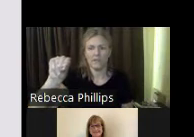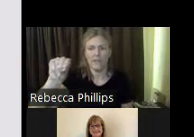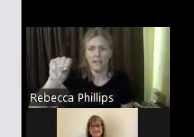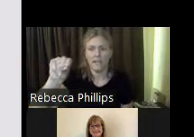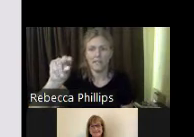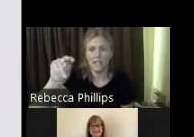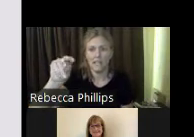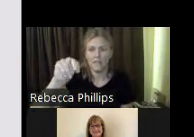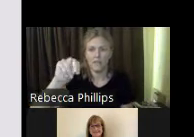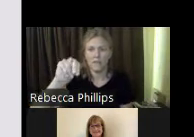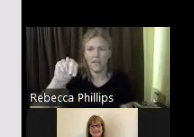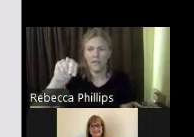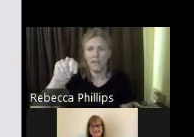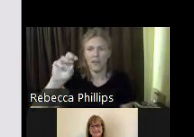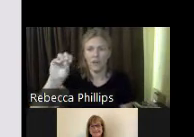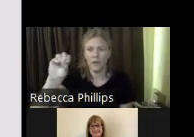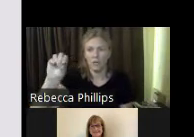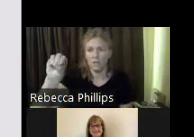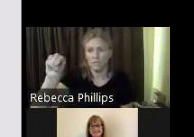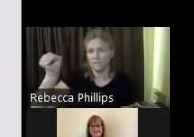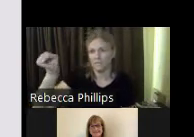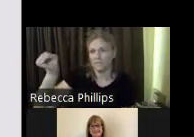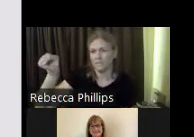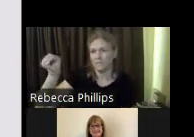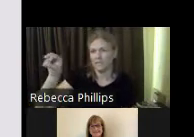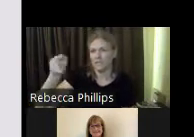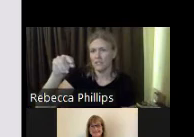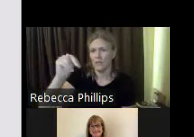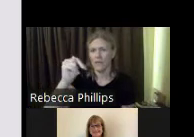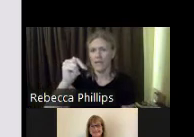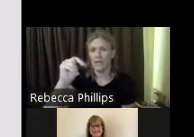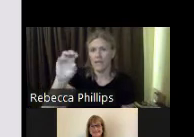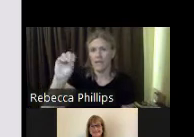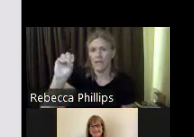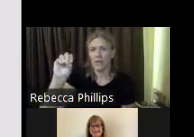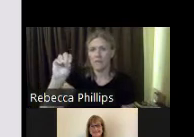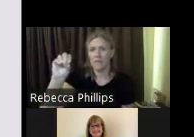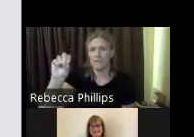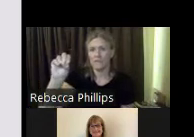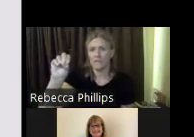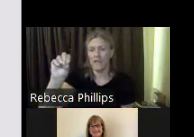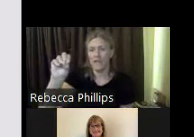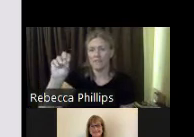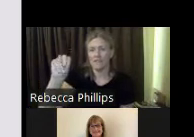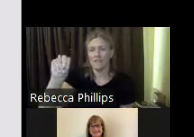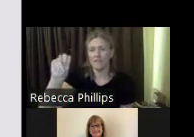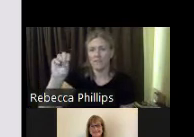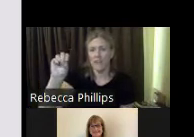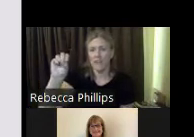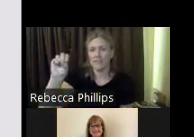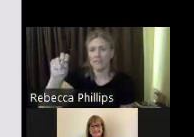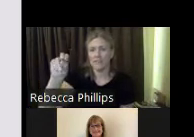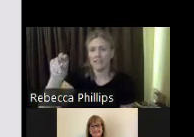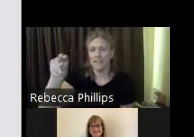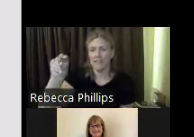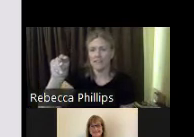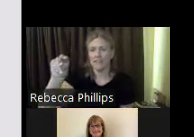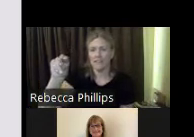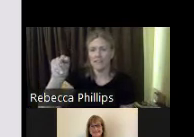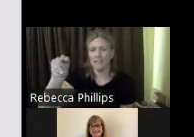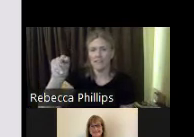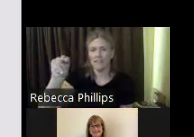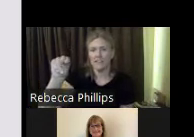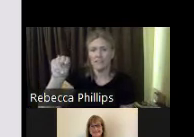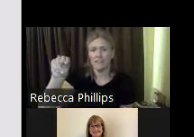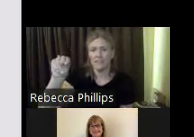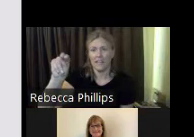down. And this came from N-O. So N-O, but then really fast, if you did it really fast, they just did,